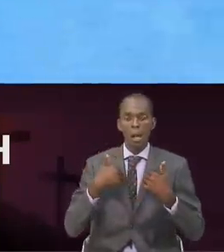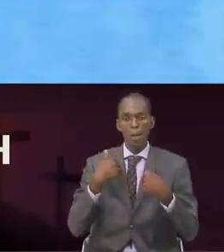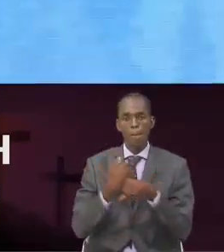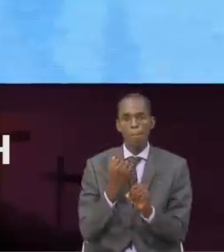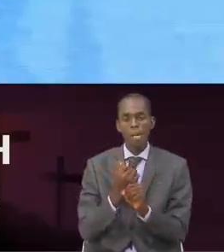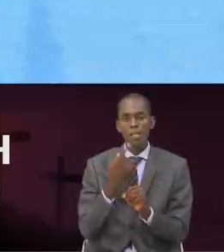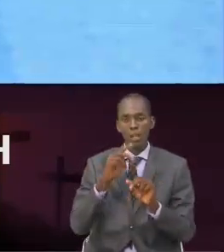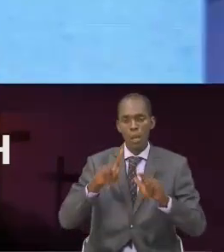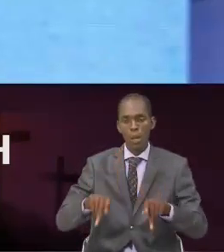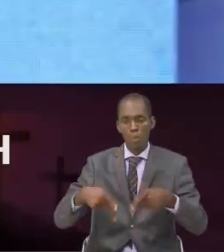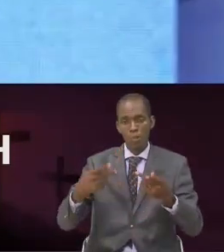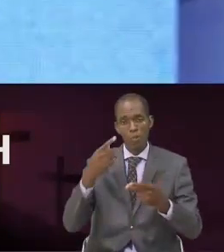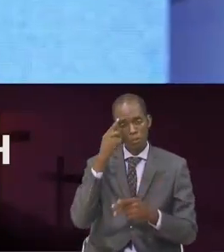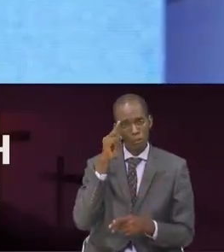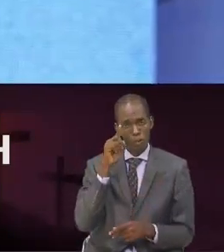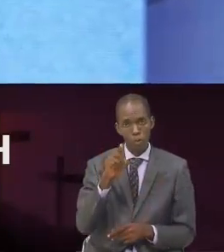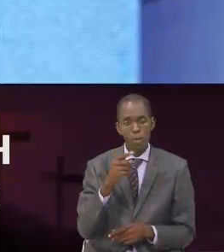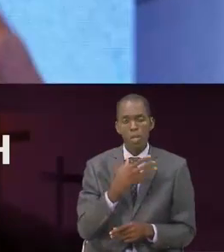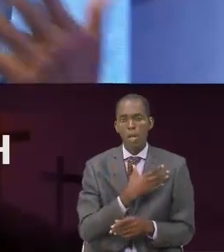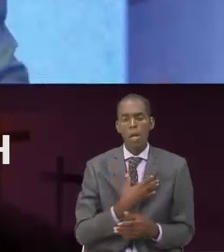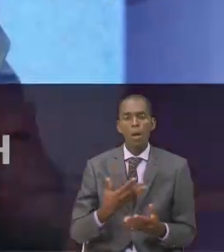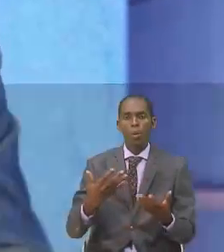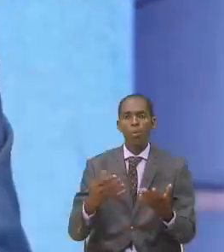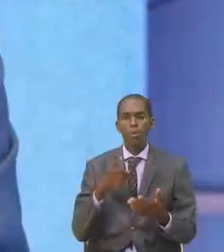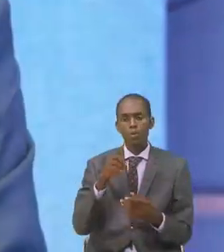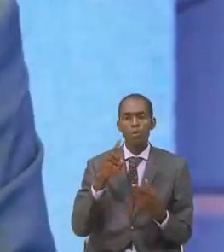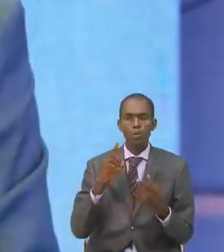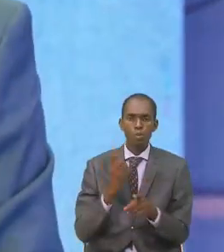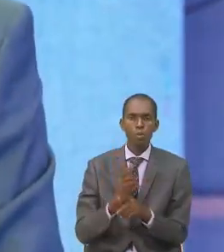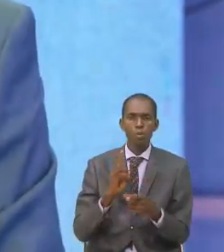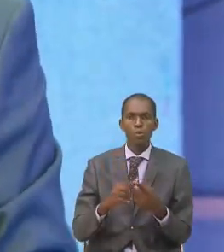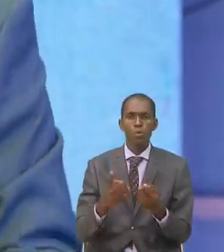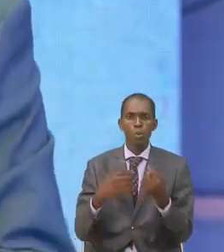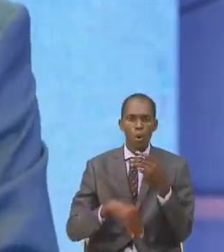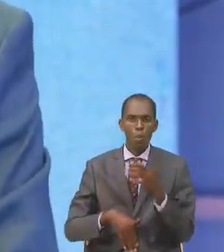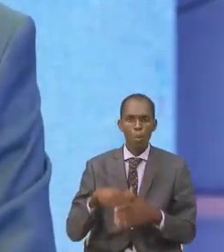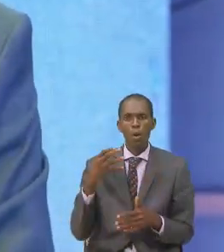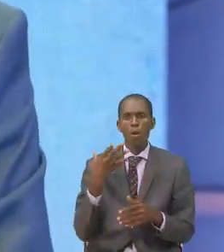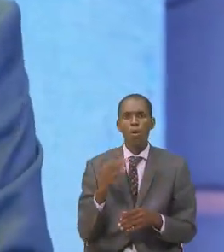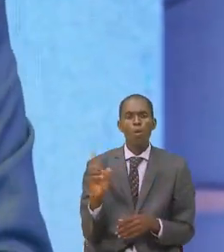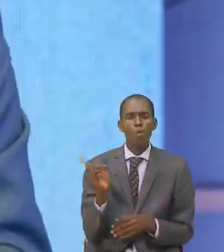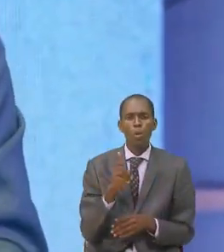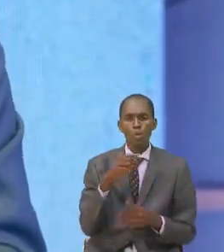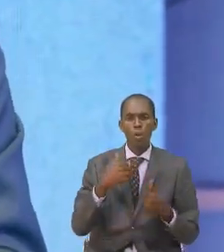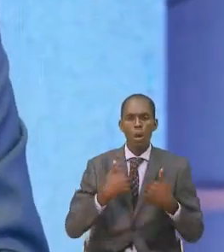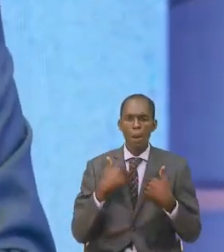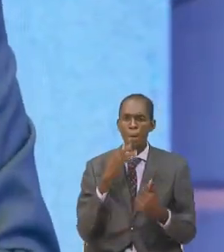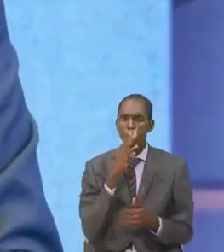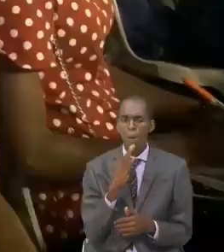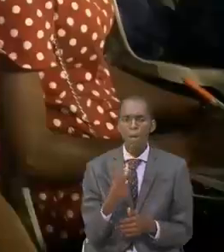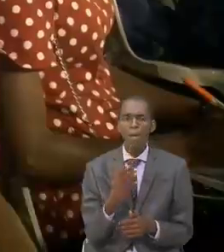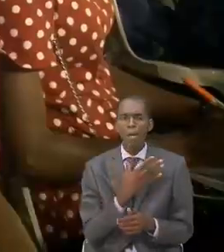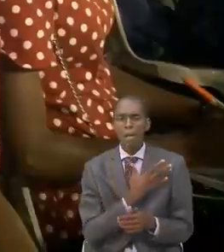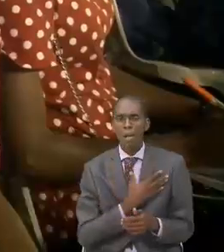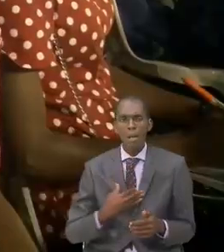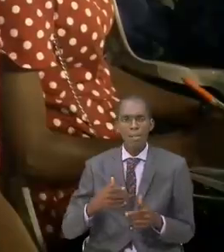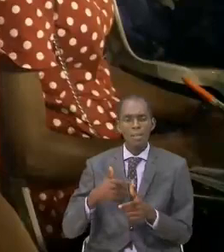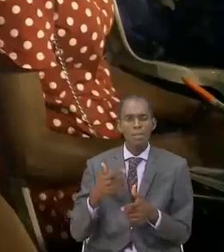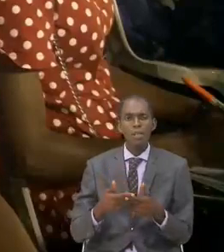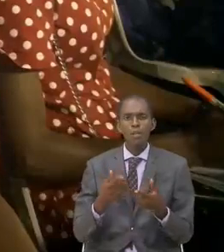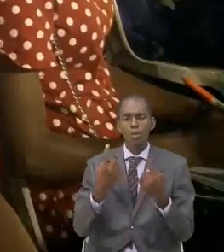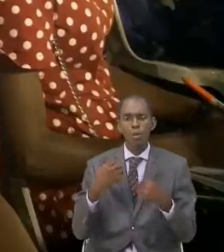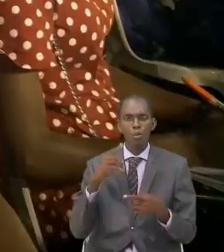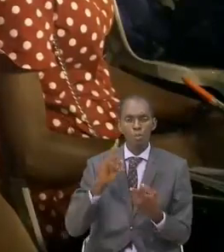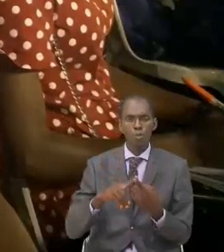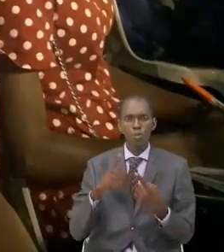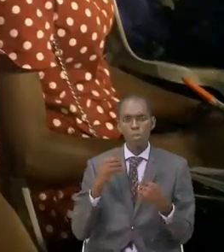and you realize He has made the provision for you, and He wants you just to come out of